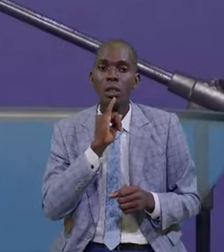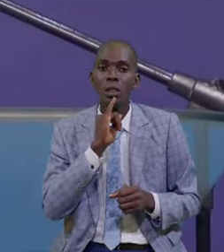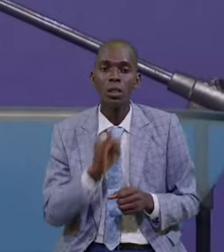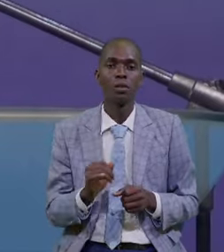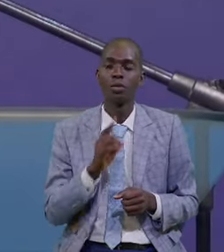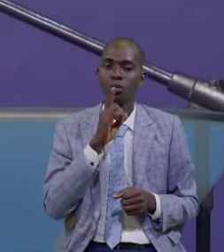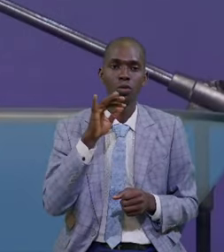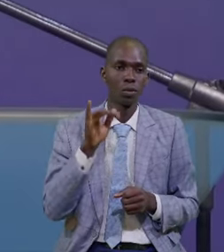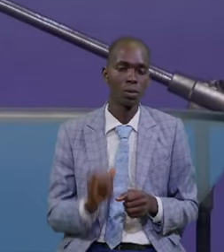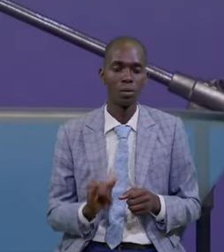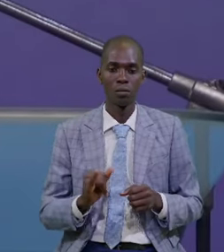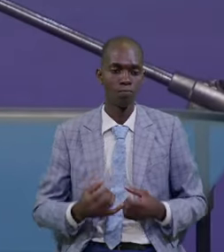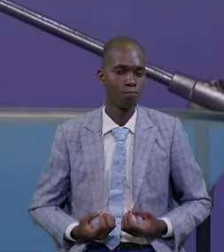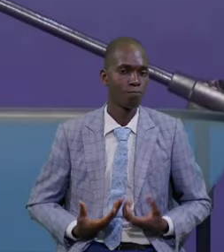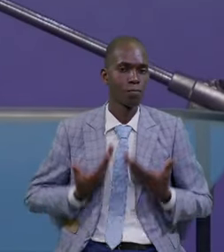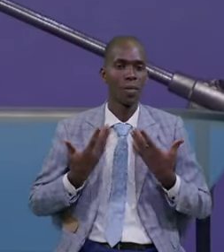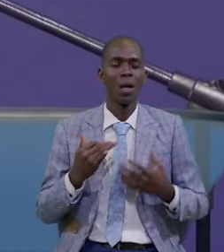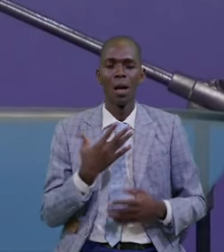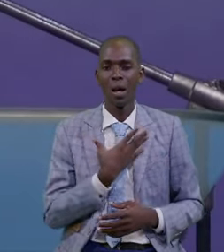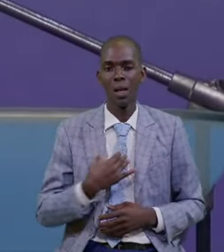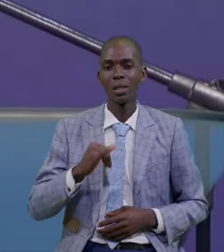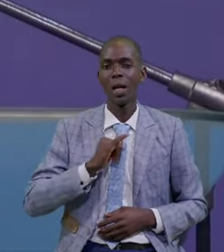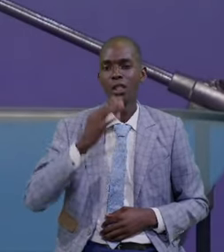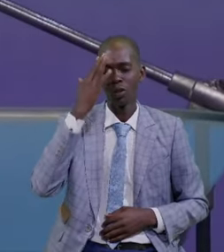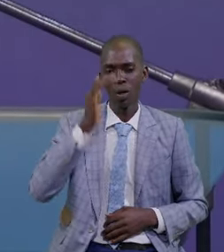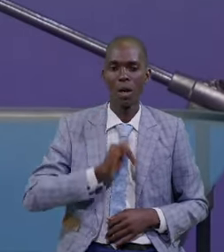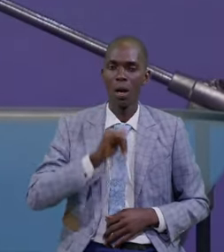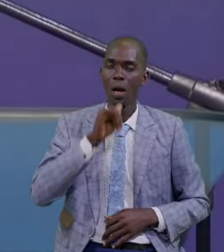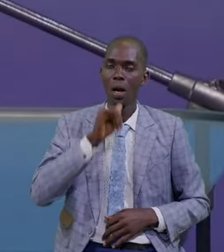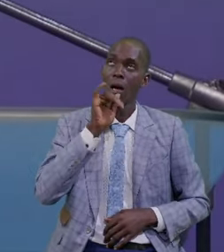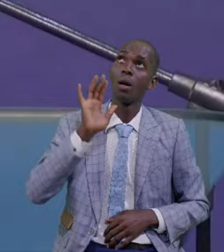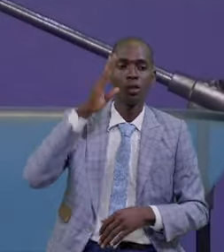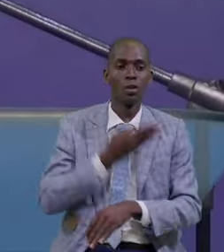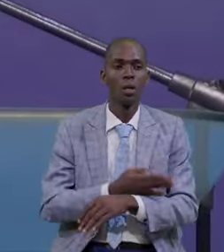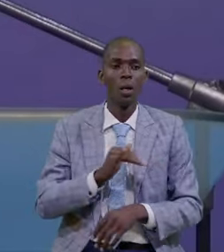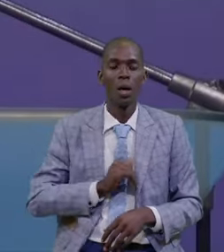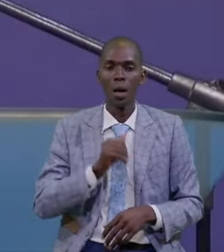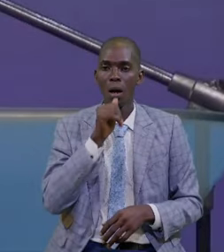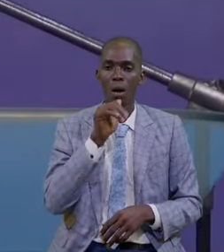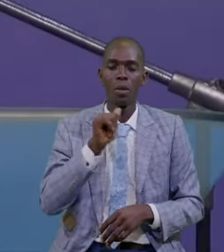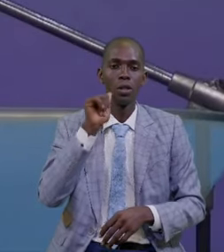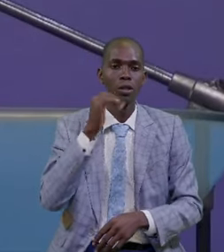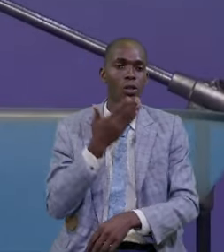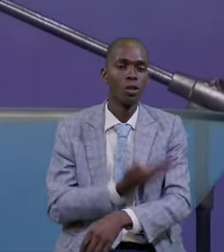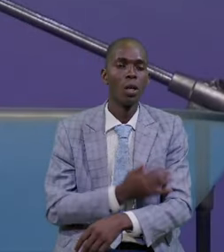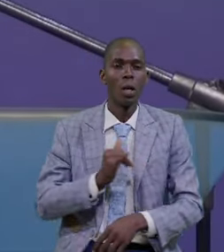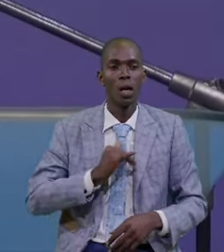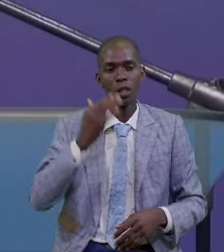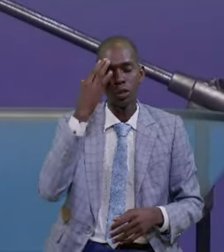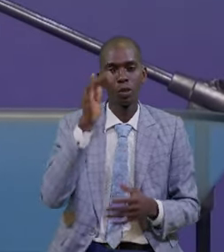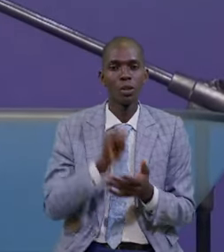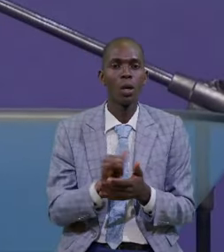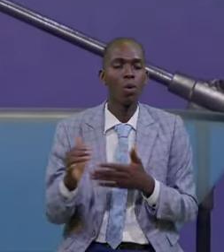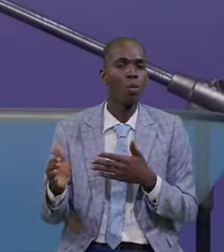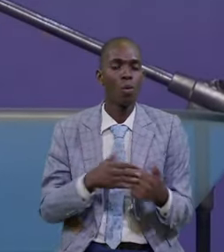know I'm a son, and I know I am a daughter, and I know that whatever comes